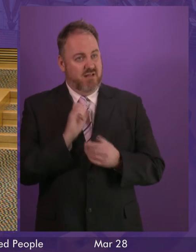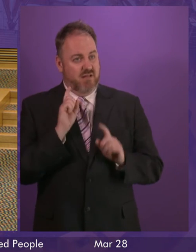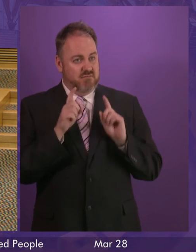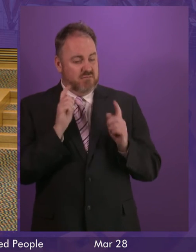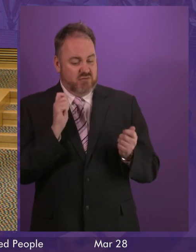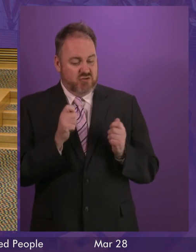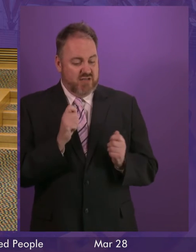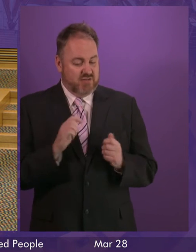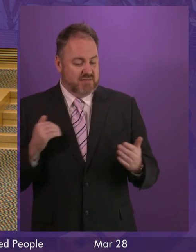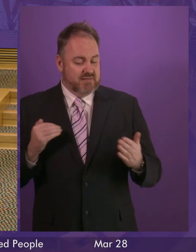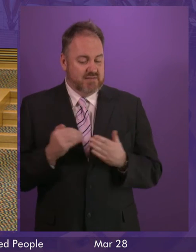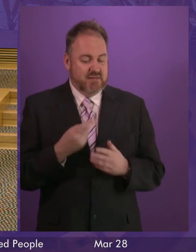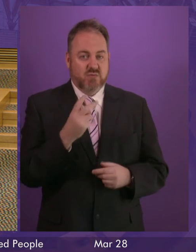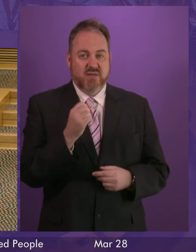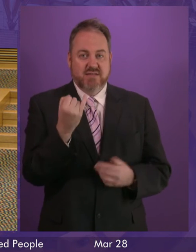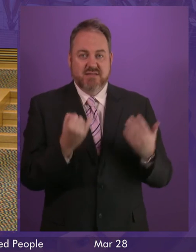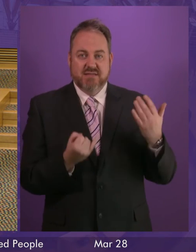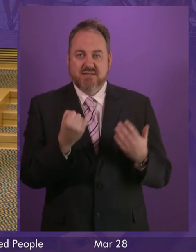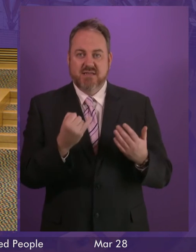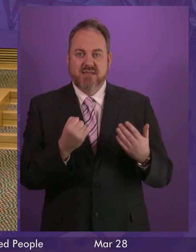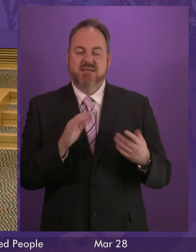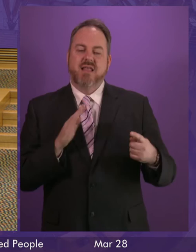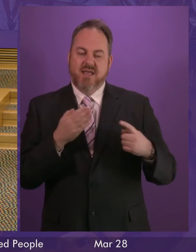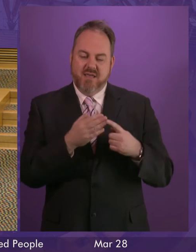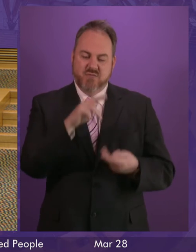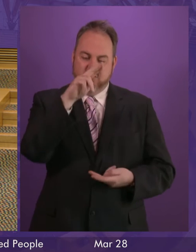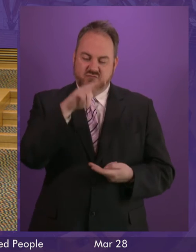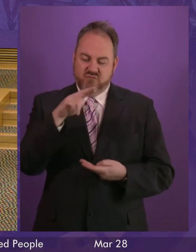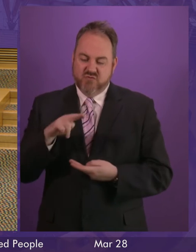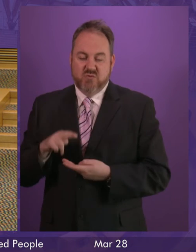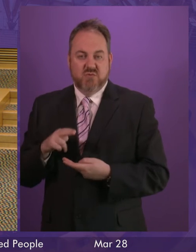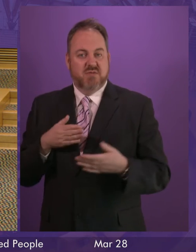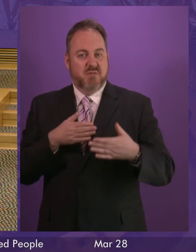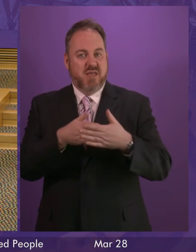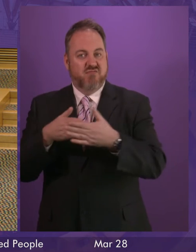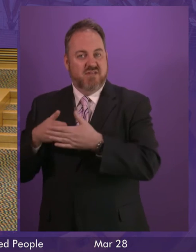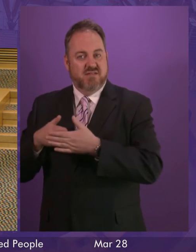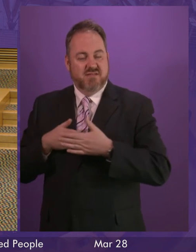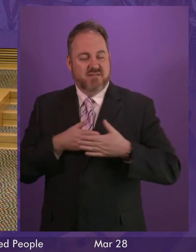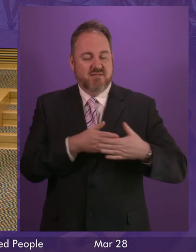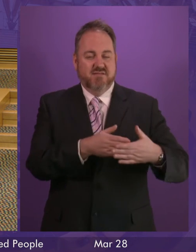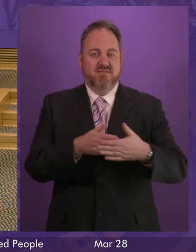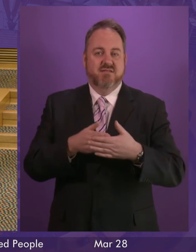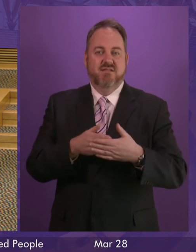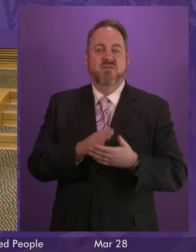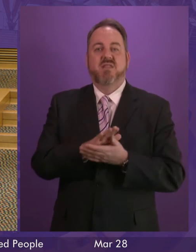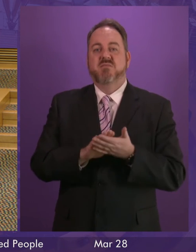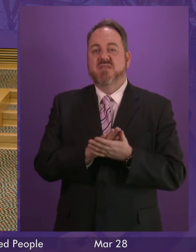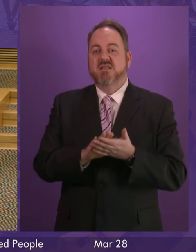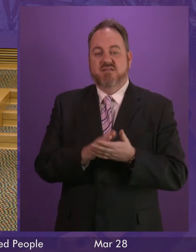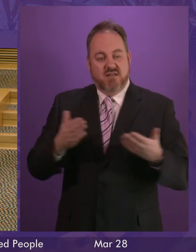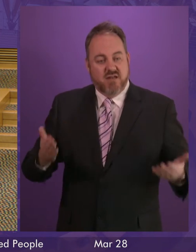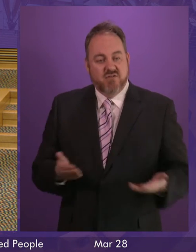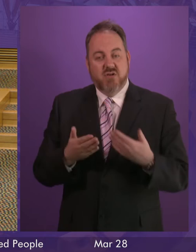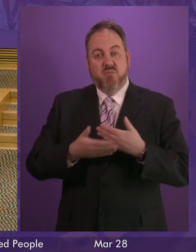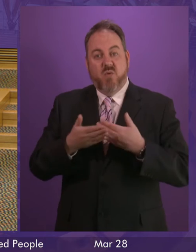2016 have been about removing those barriers. An increase in the financial support for disabled people, undertaking apprenticeships, has